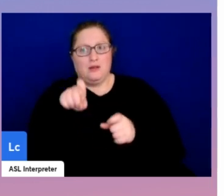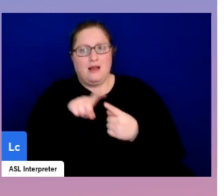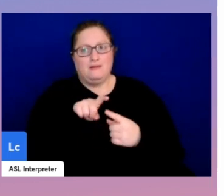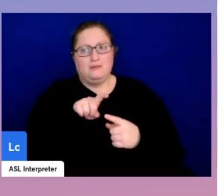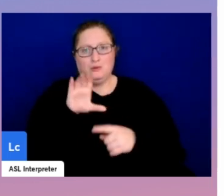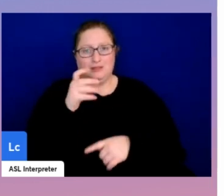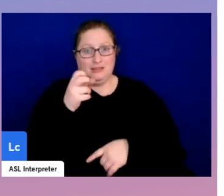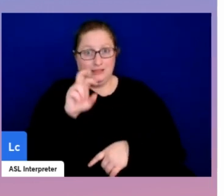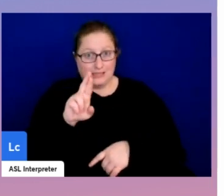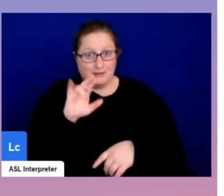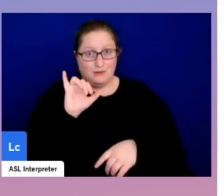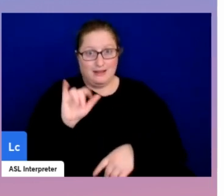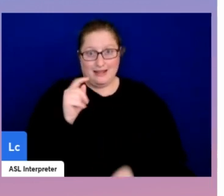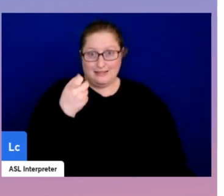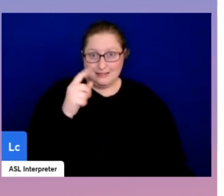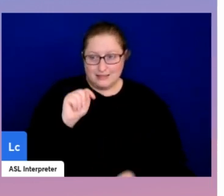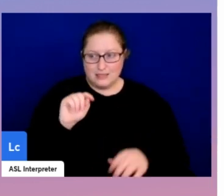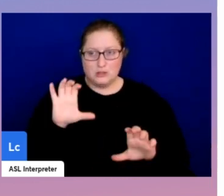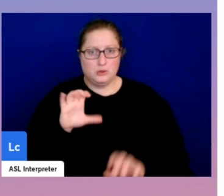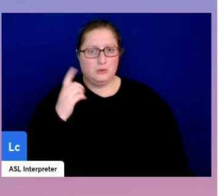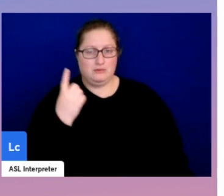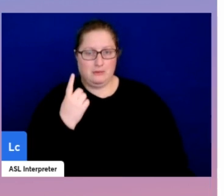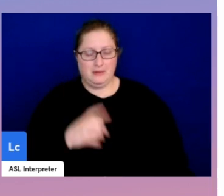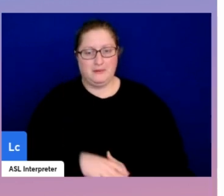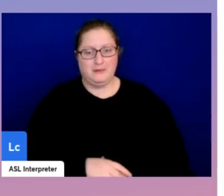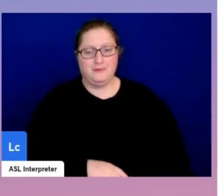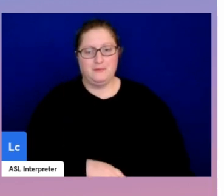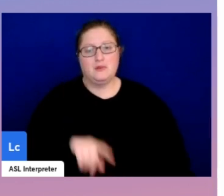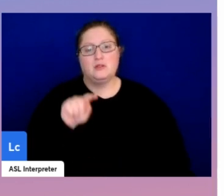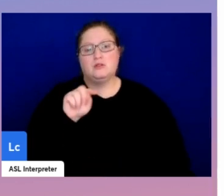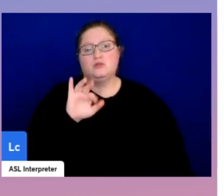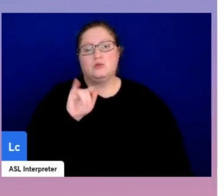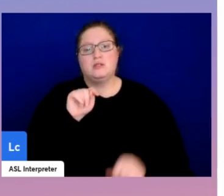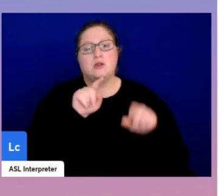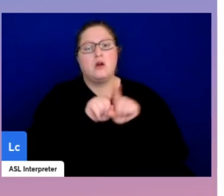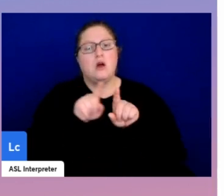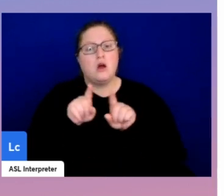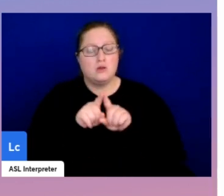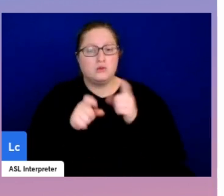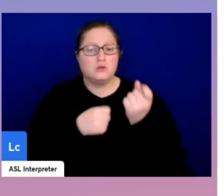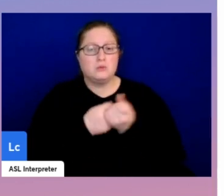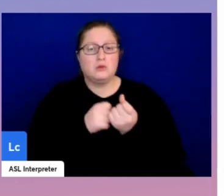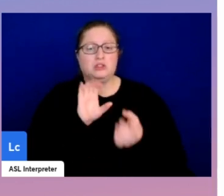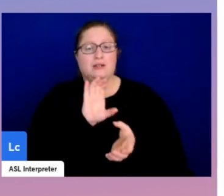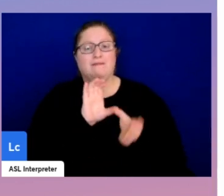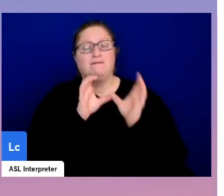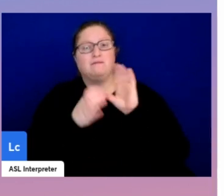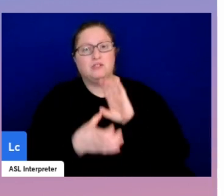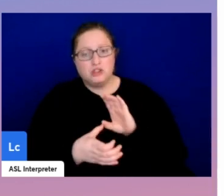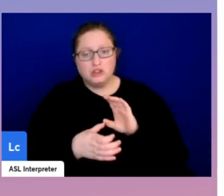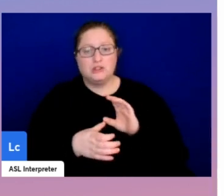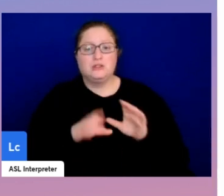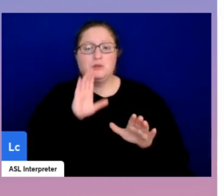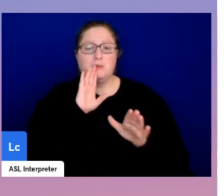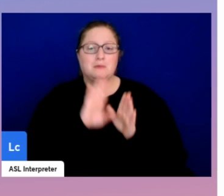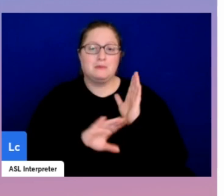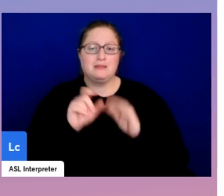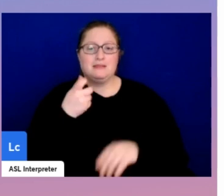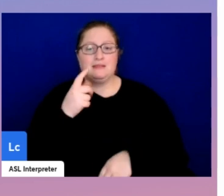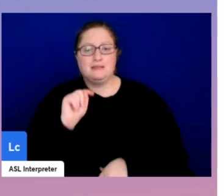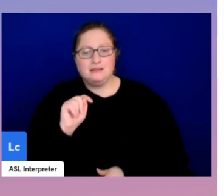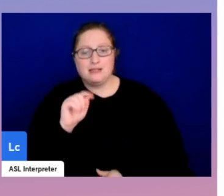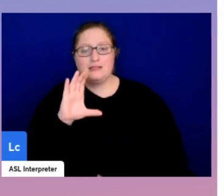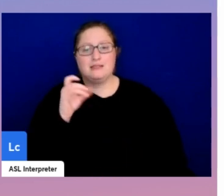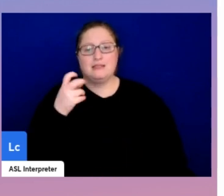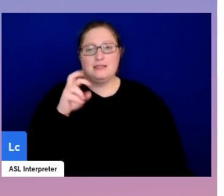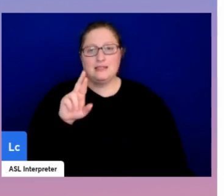with it. So Transit also supports convergent encryption, in which plaintext and context generate the same ciphertext